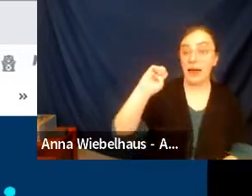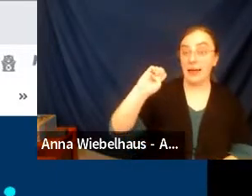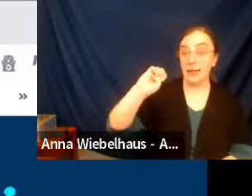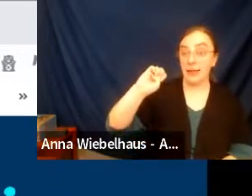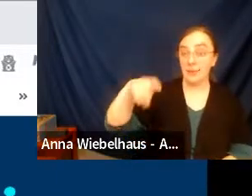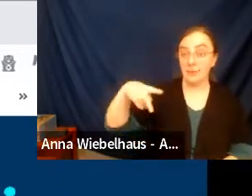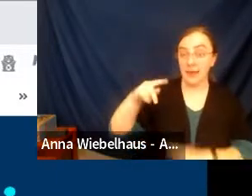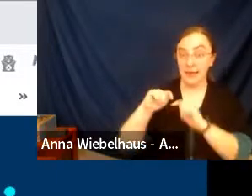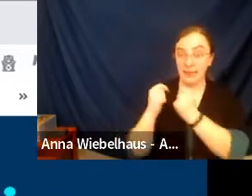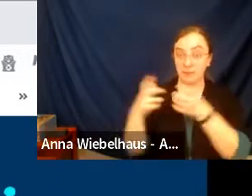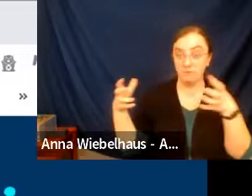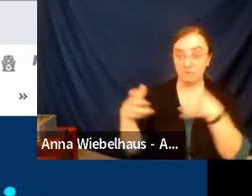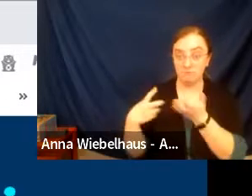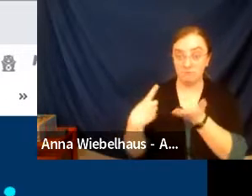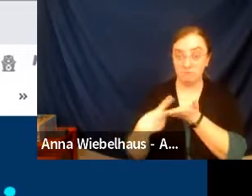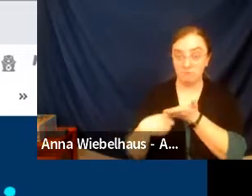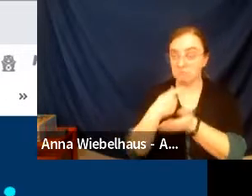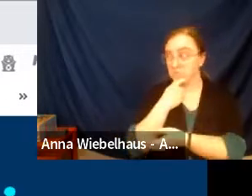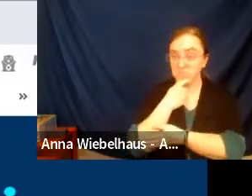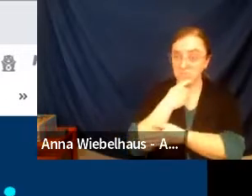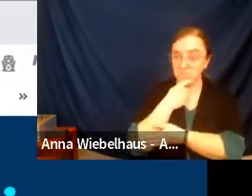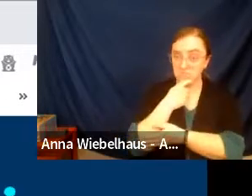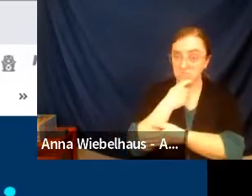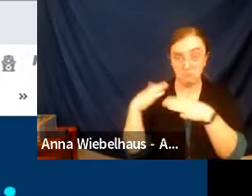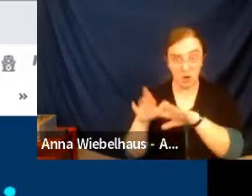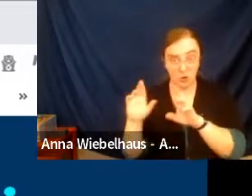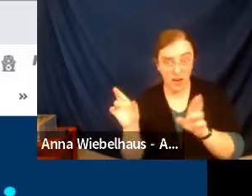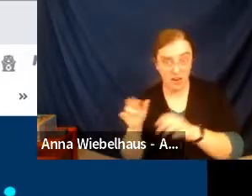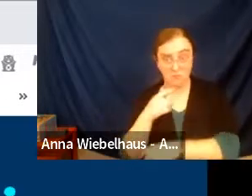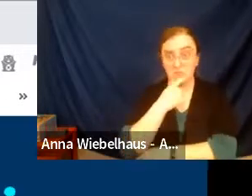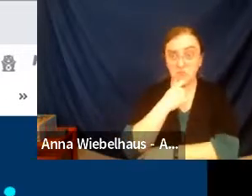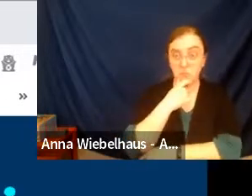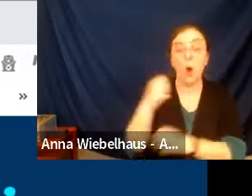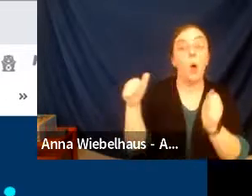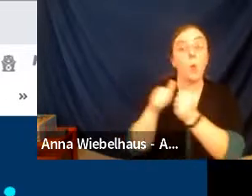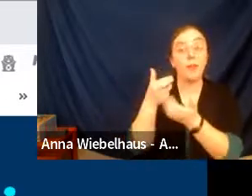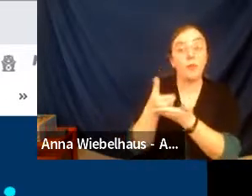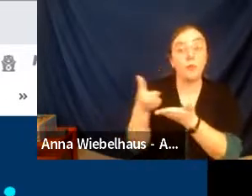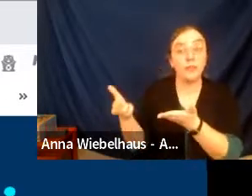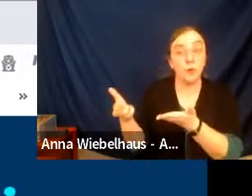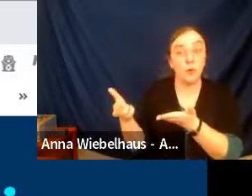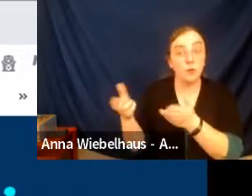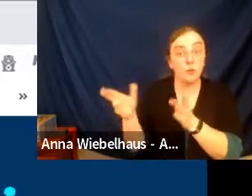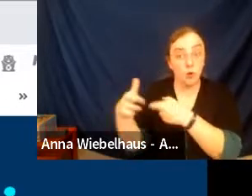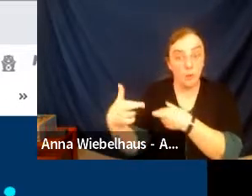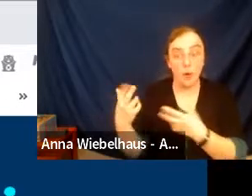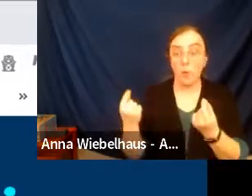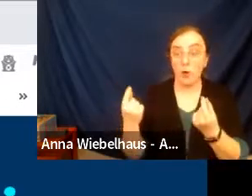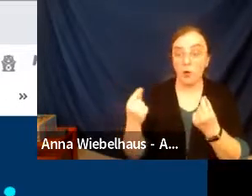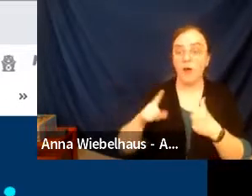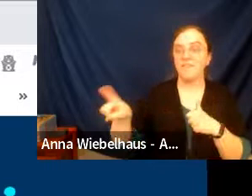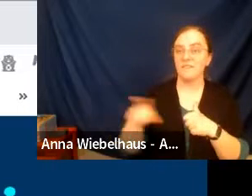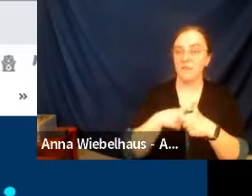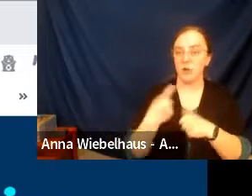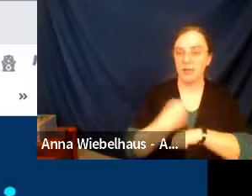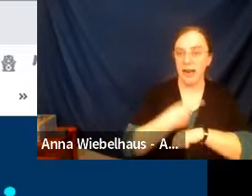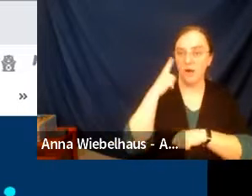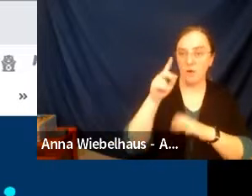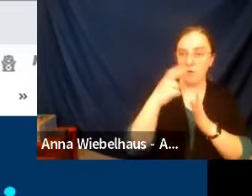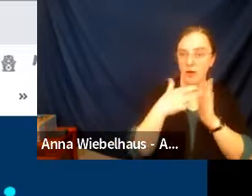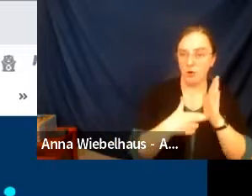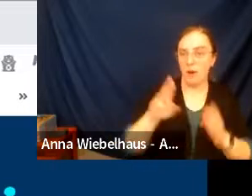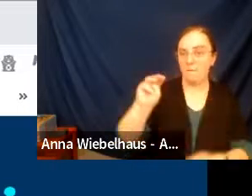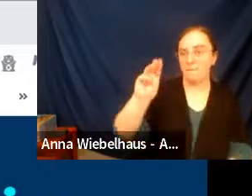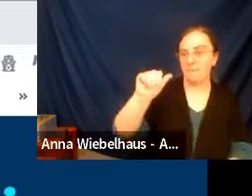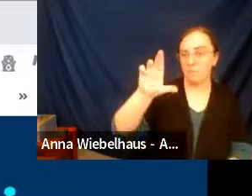has discussed general education with resource, the first day of registration was March 1st.